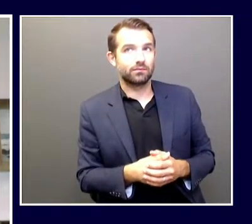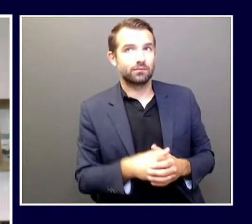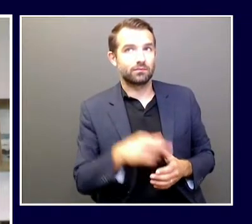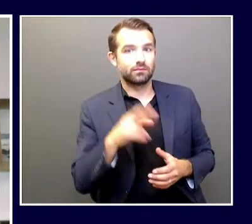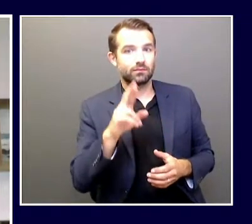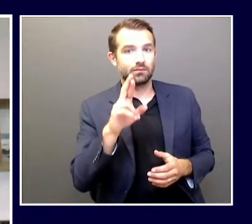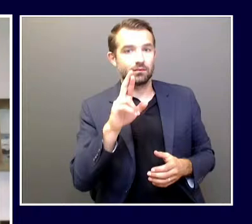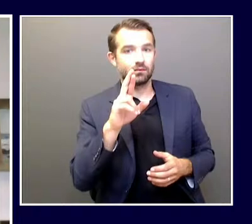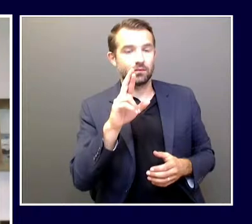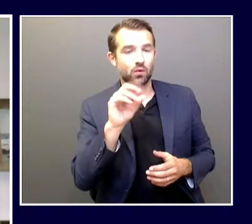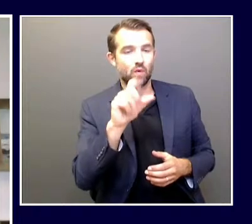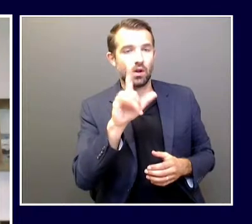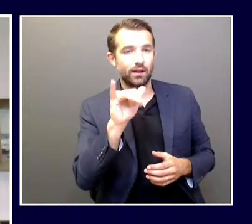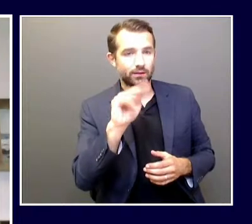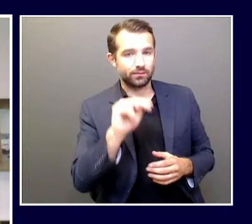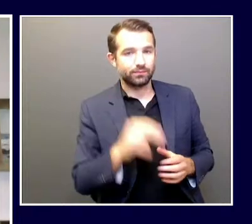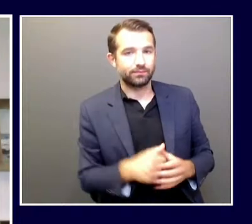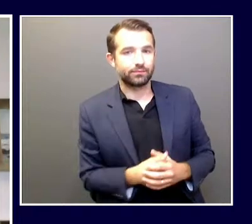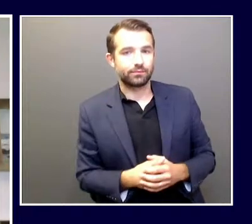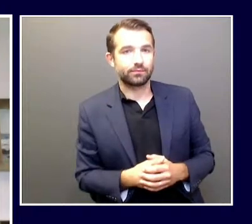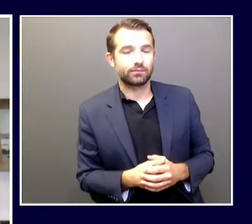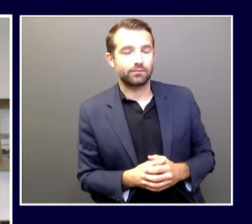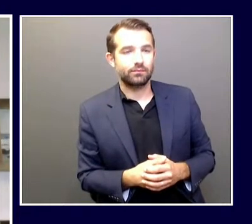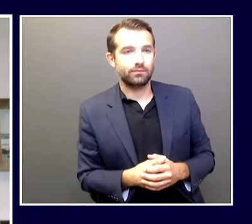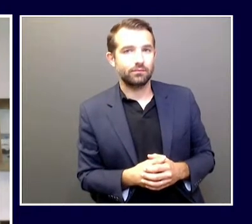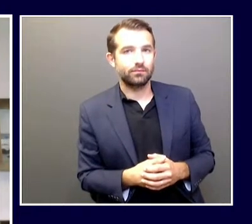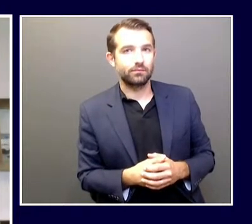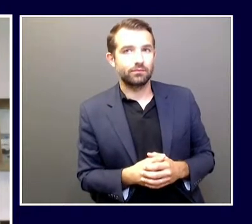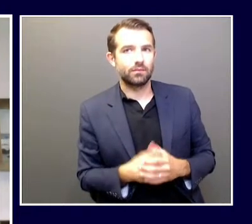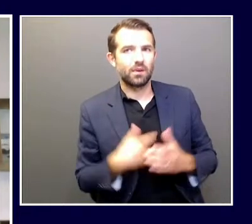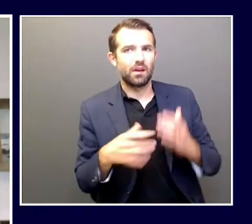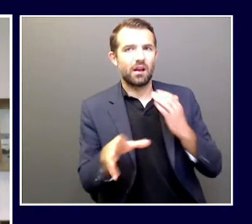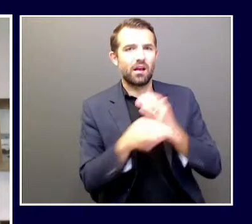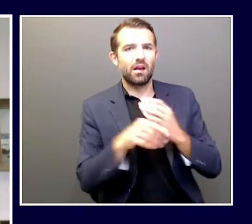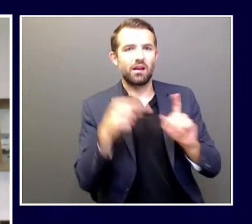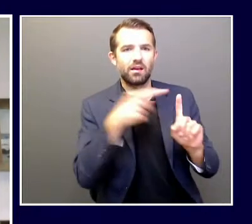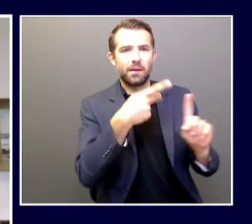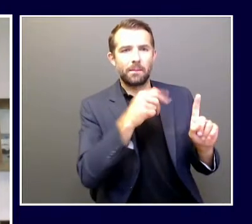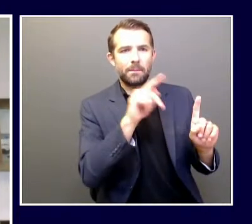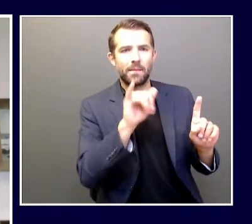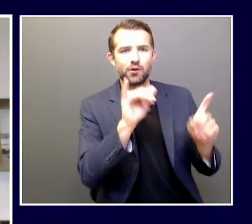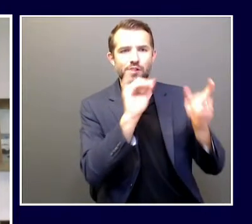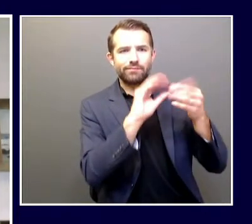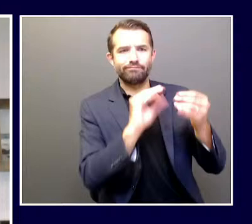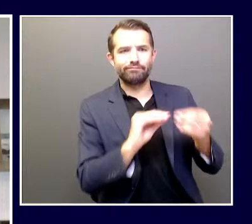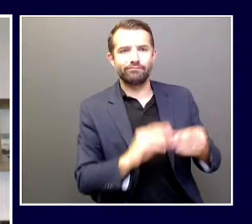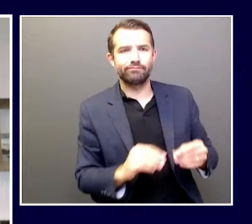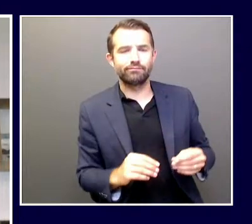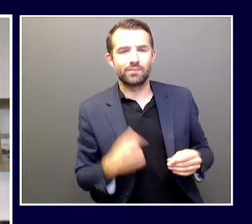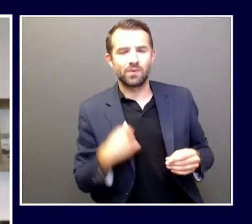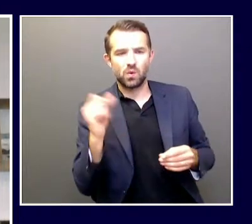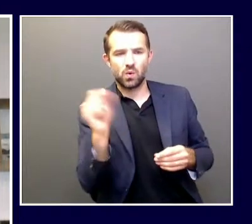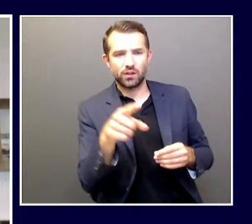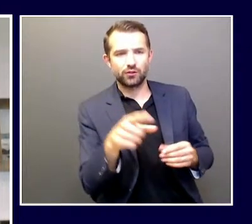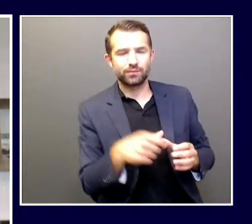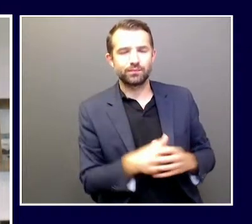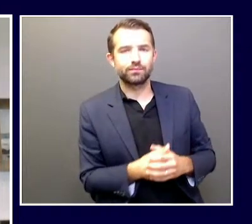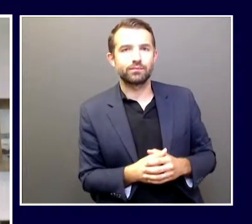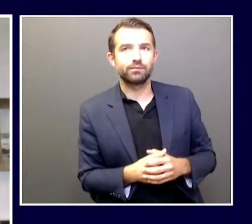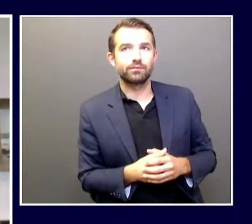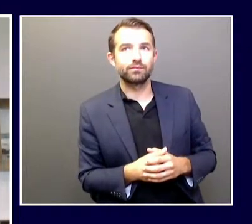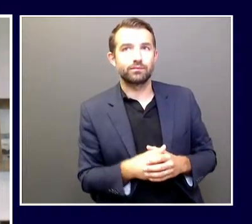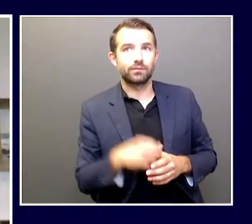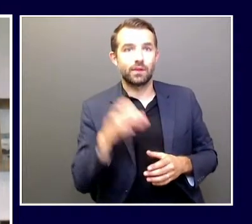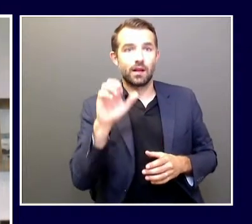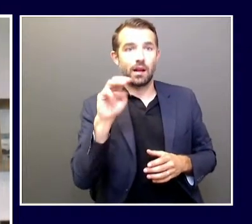of what Patty just asked, I think there is some confusion. So what the EMS board voted on yesterday does not go